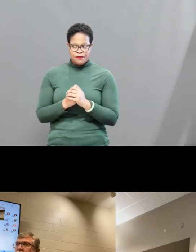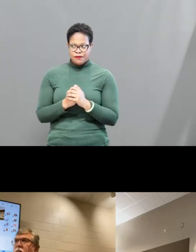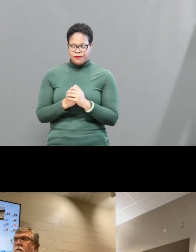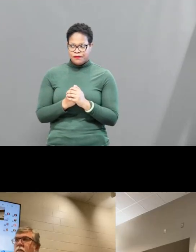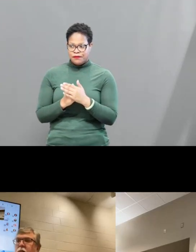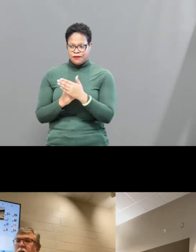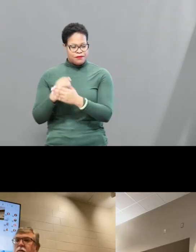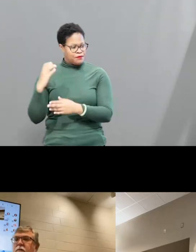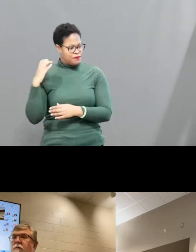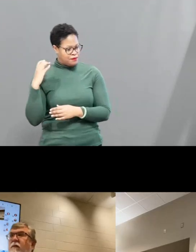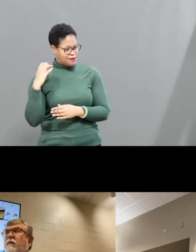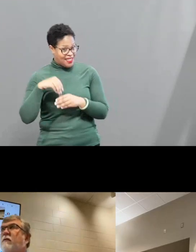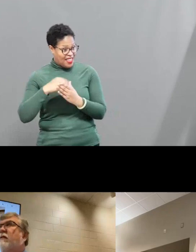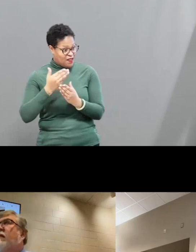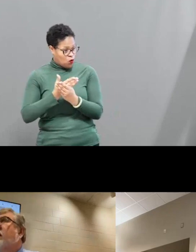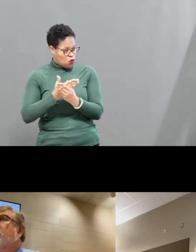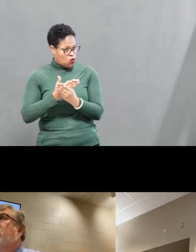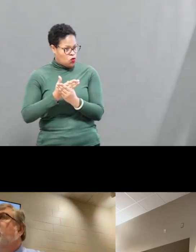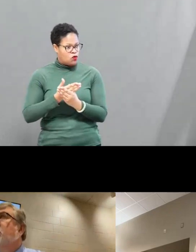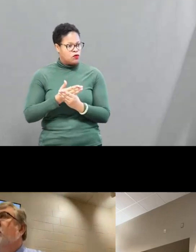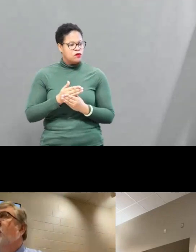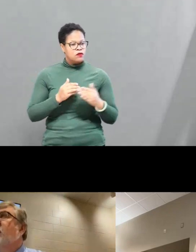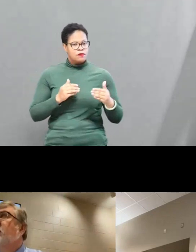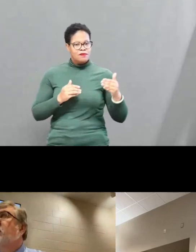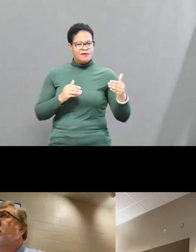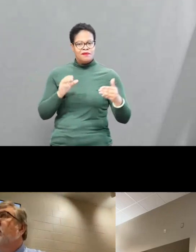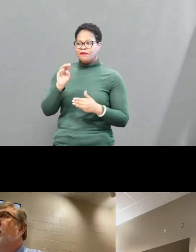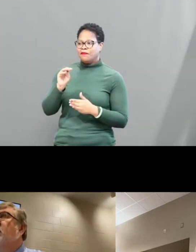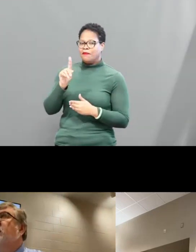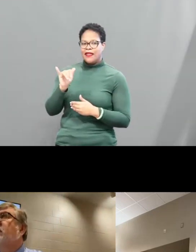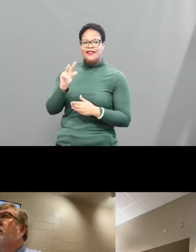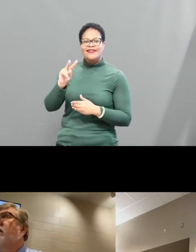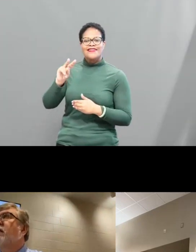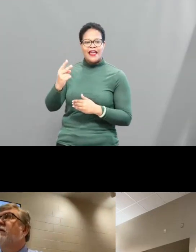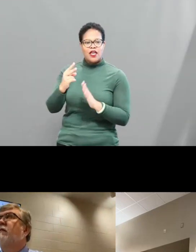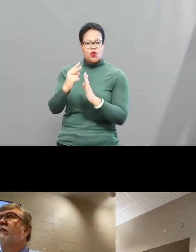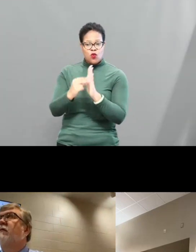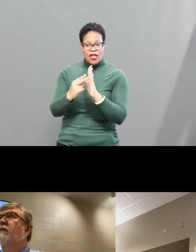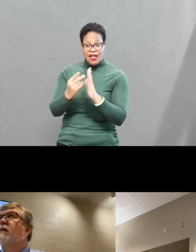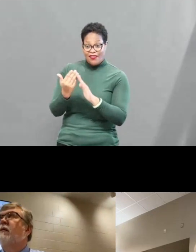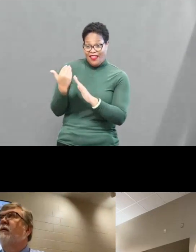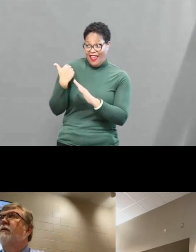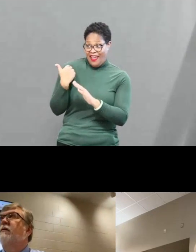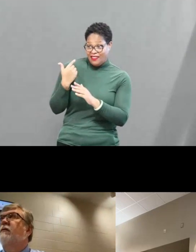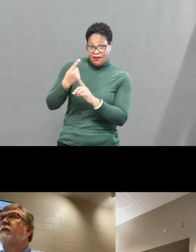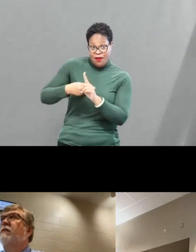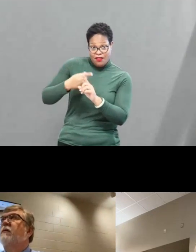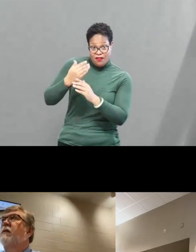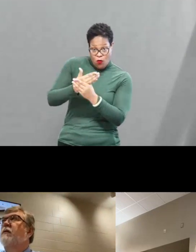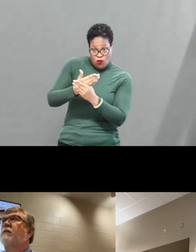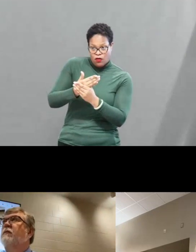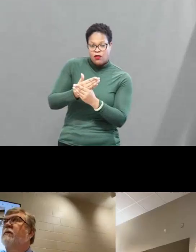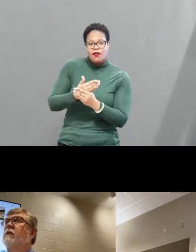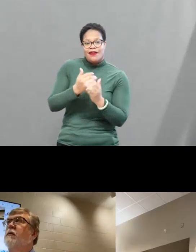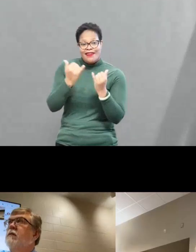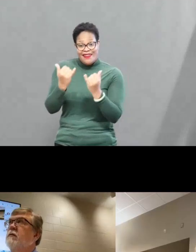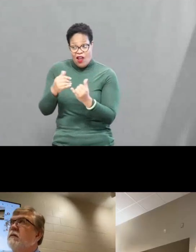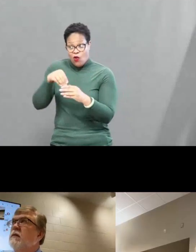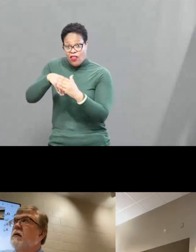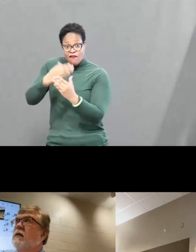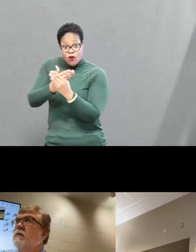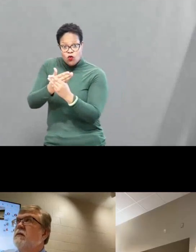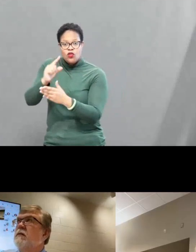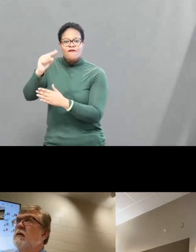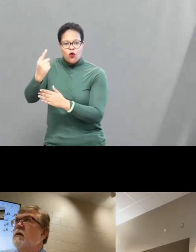Those are the ones that in that folder. The second The second The reading. second reading were in your last month's folder, which in your folder now is for the first reading.